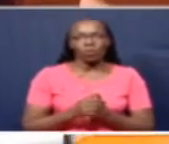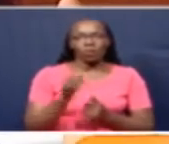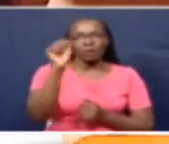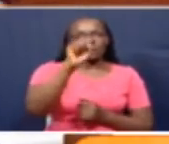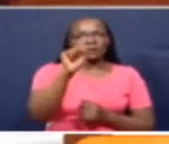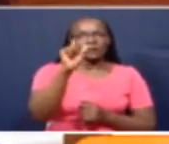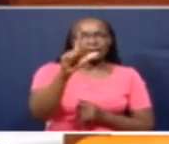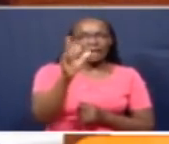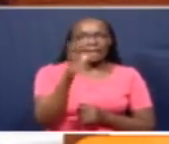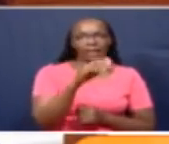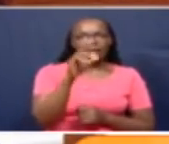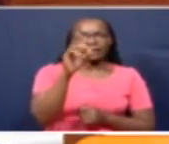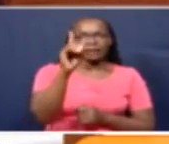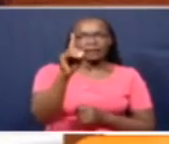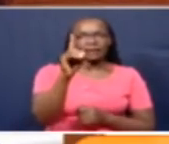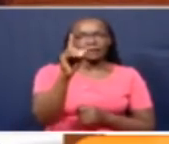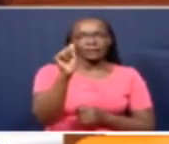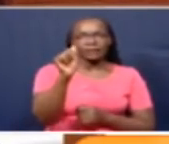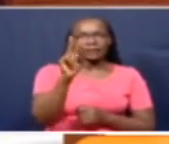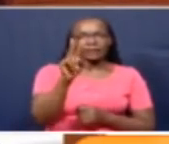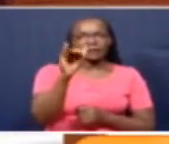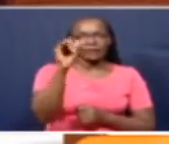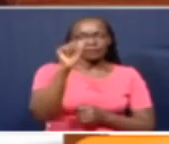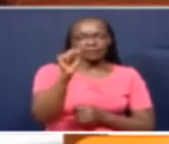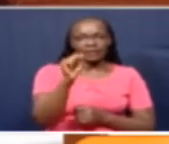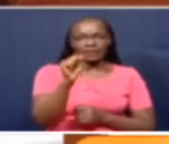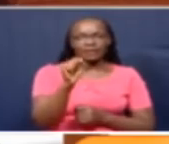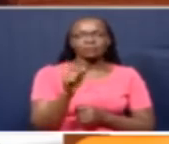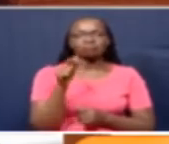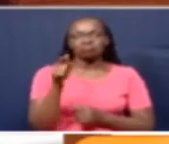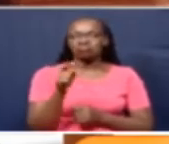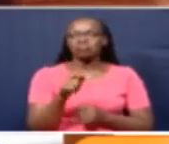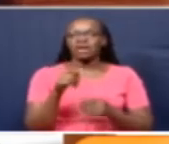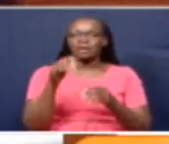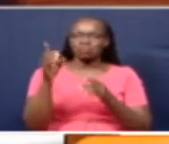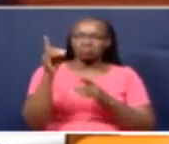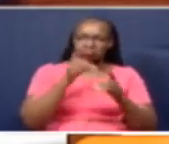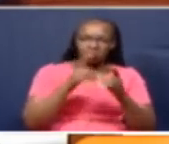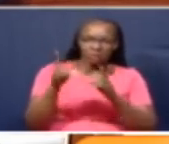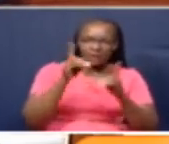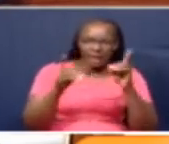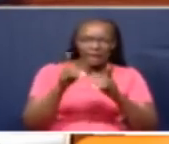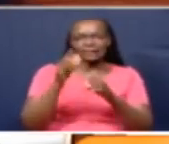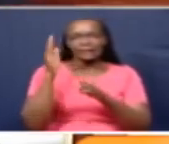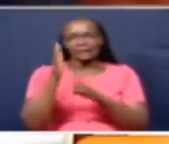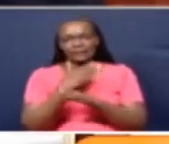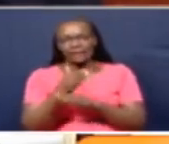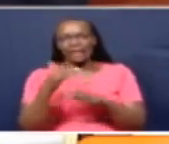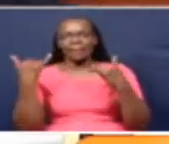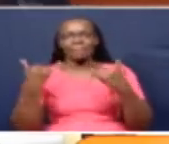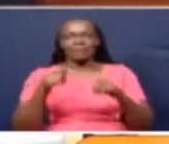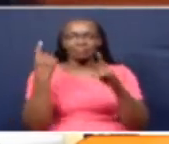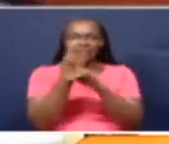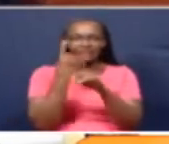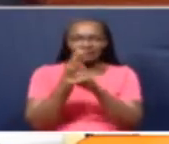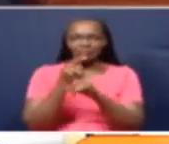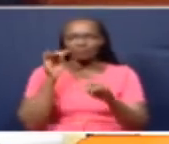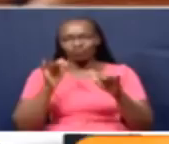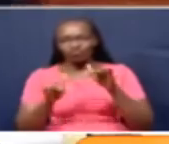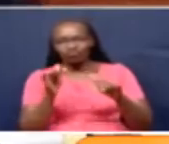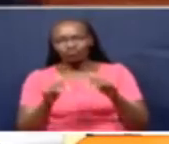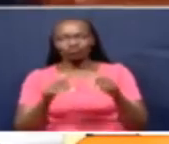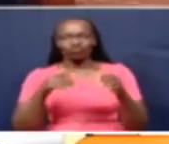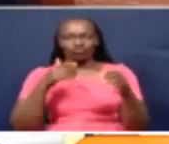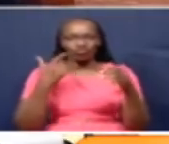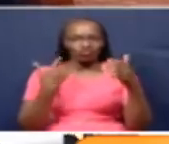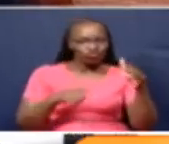him. Could sing. He could dance, he could play music, any kinds of instrument. He was just a talent unto